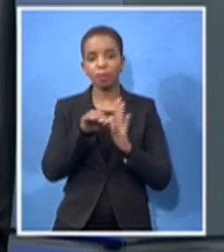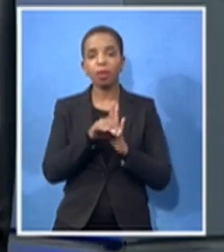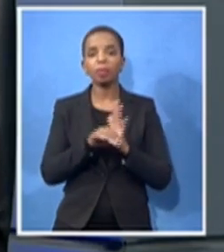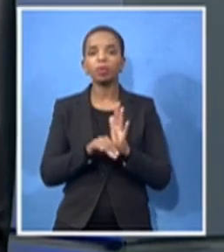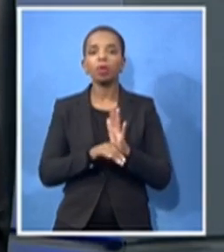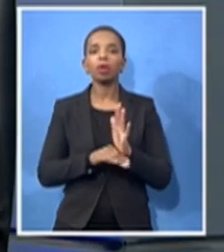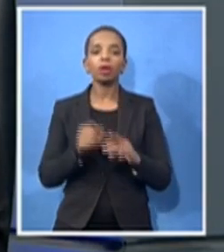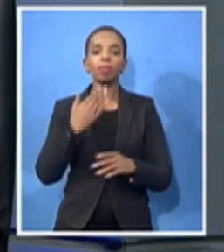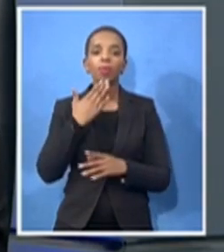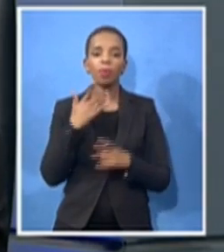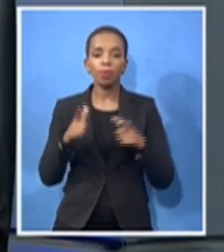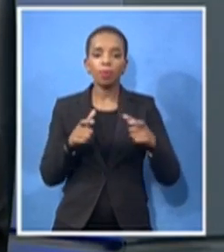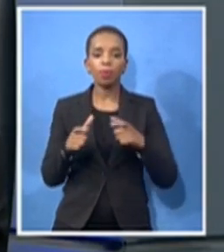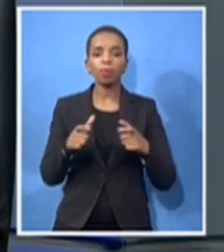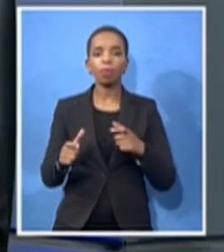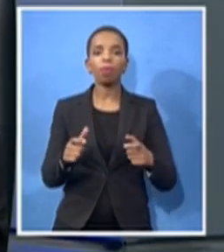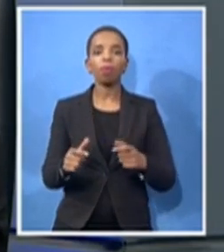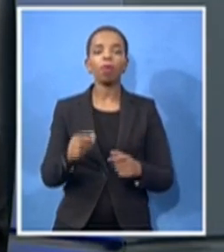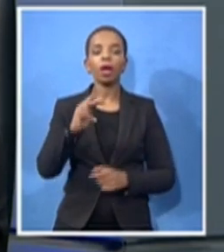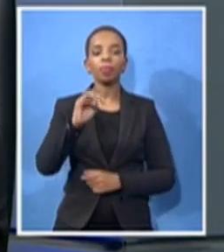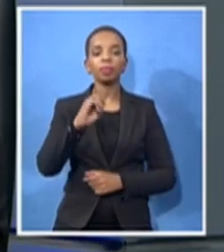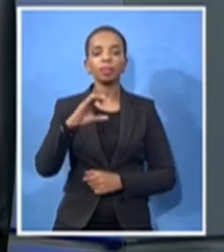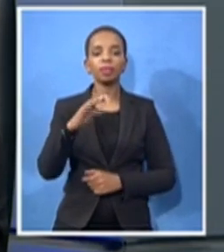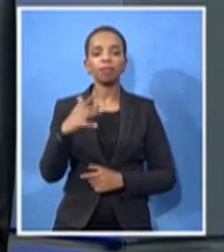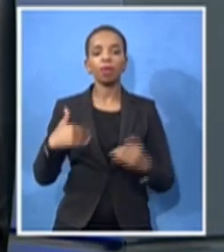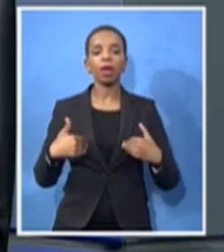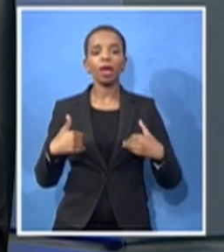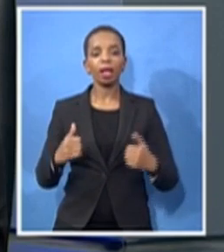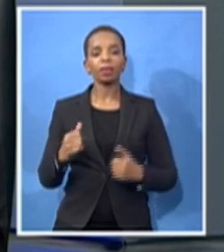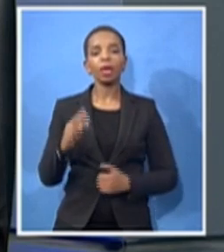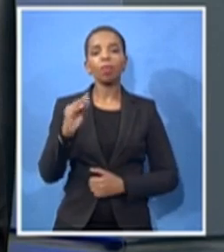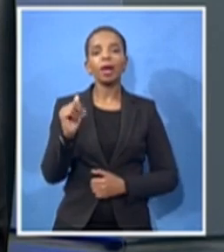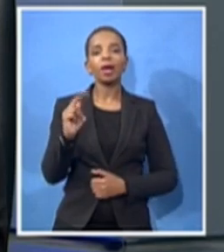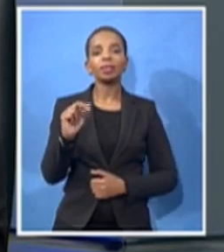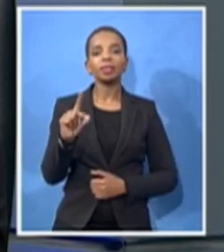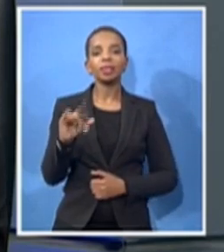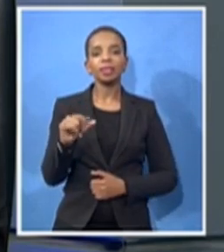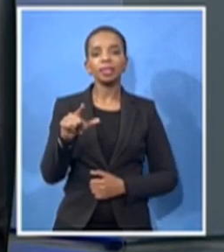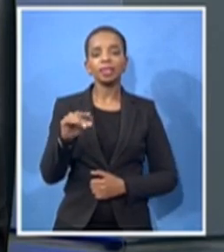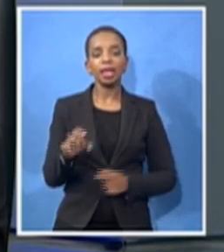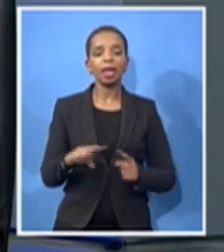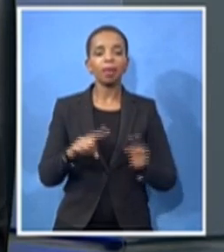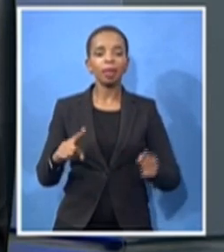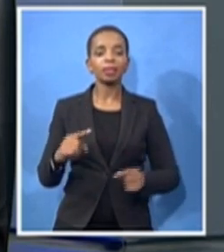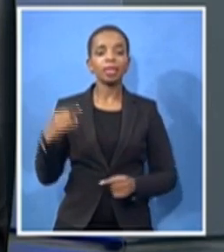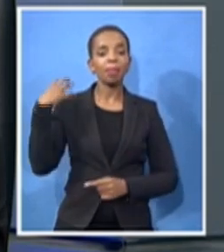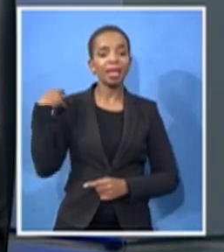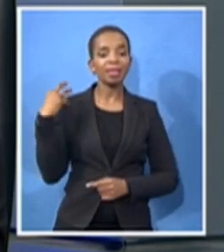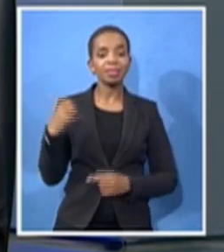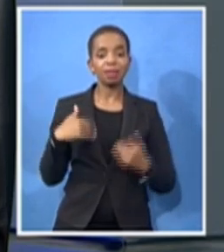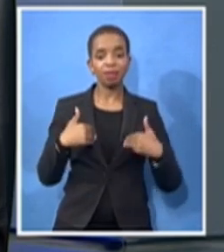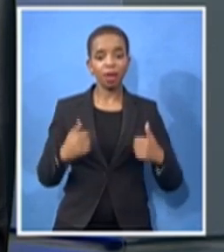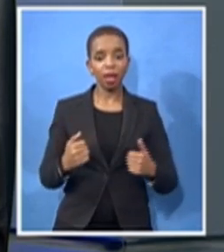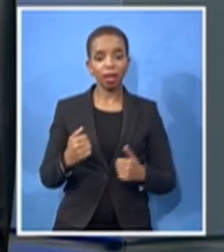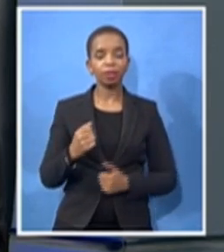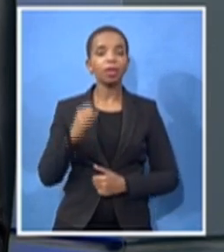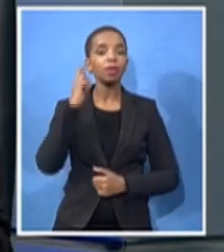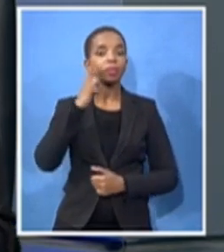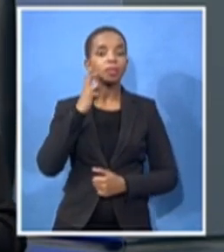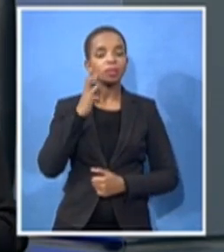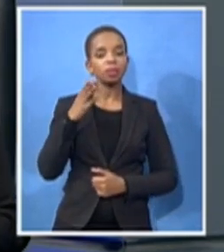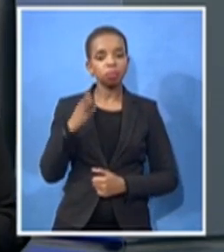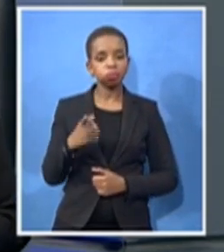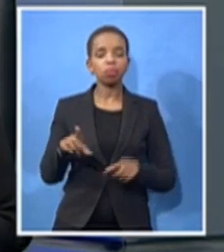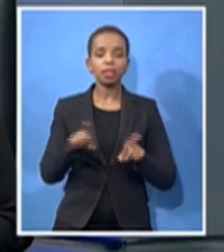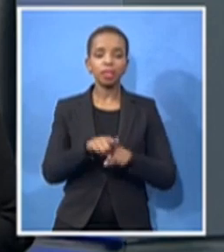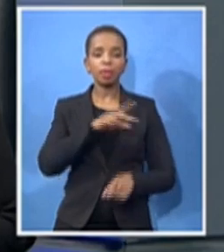Masuku, but the Health Minister, Dr Zweli Mkhize, was also there. So was the Premier of Gauteng, David Makhura.